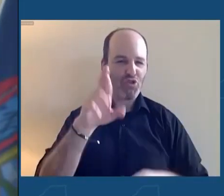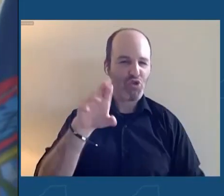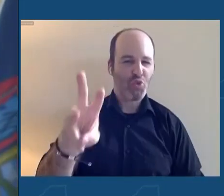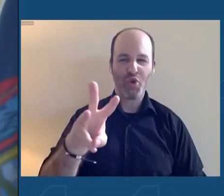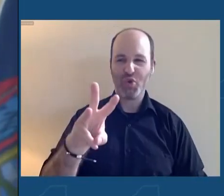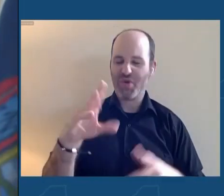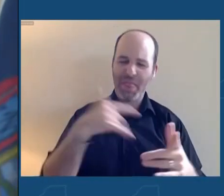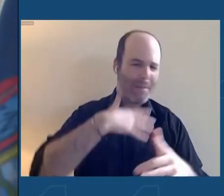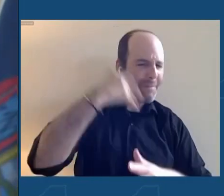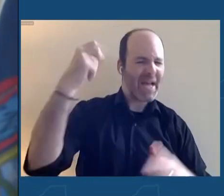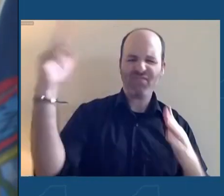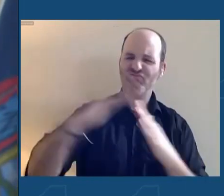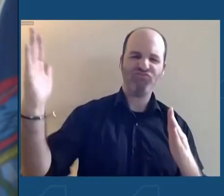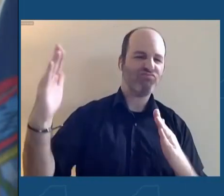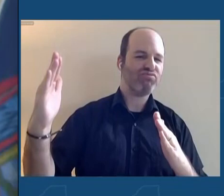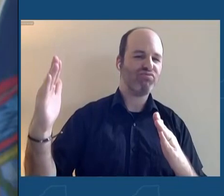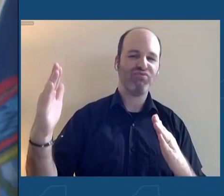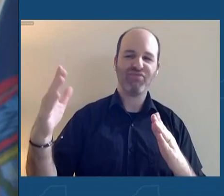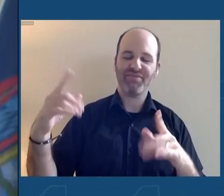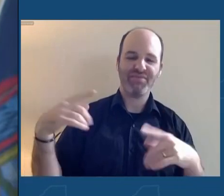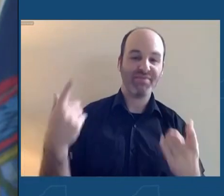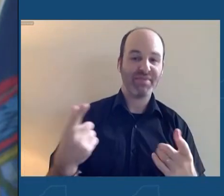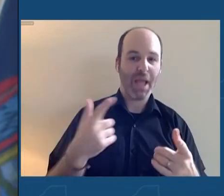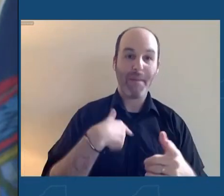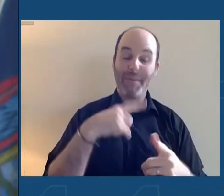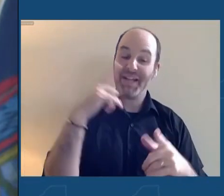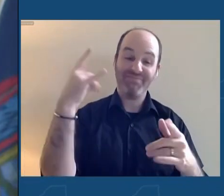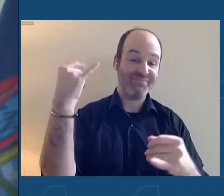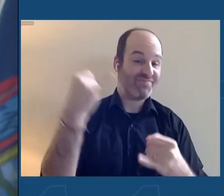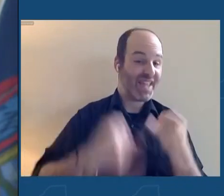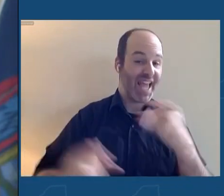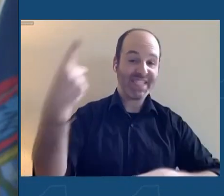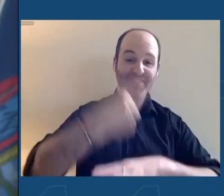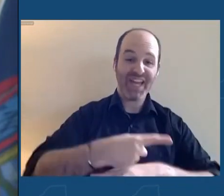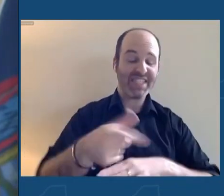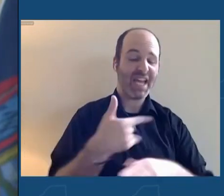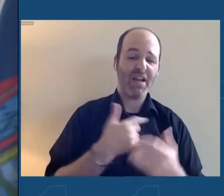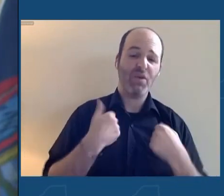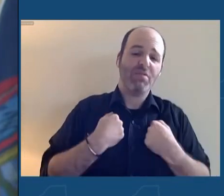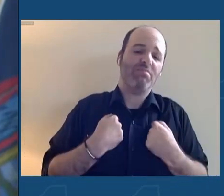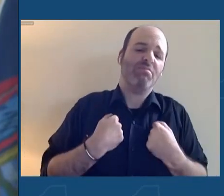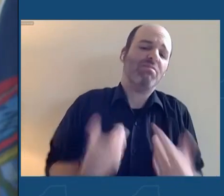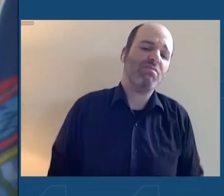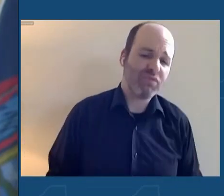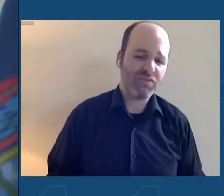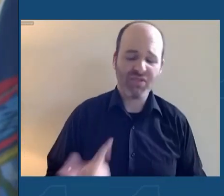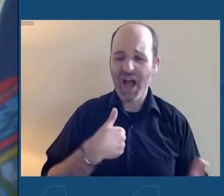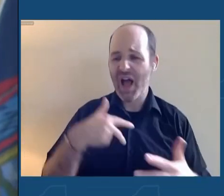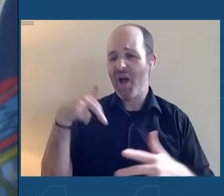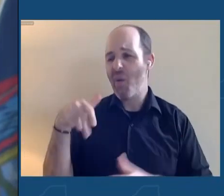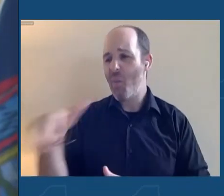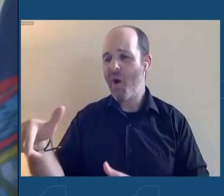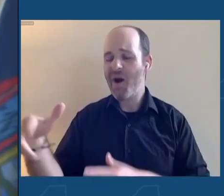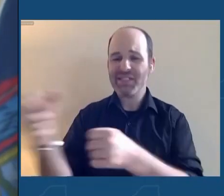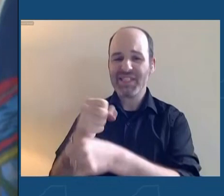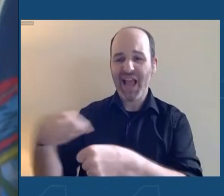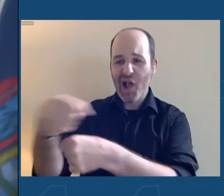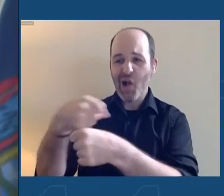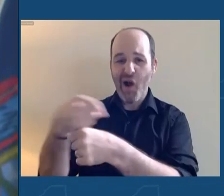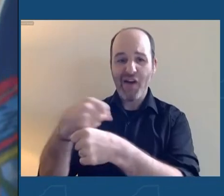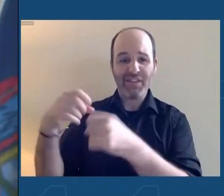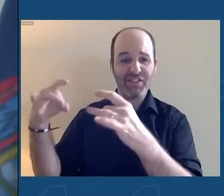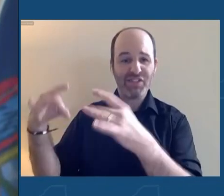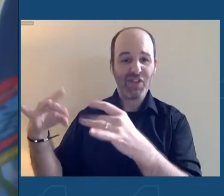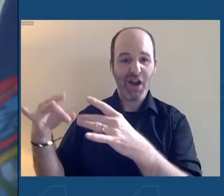end of the day, I was wiped out. And I walked across the terminal to grab a cup of coffee at Starbucks, and I ran